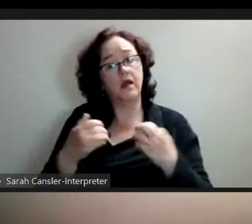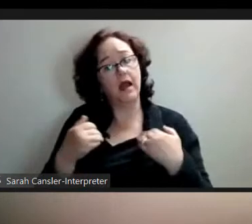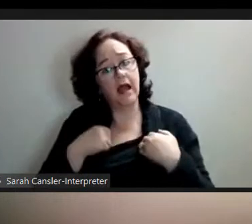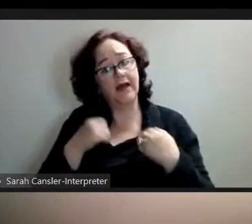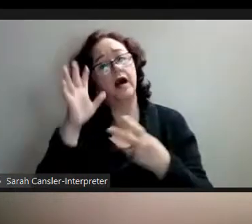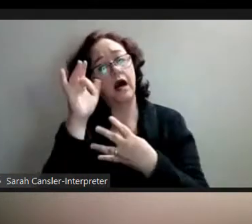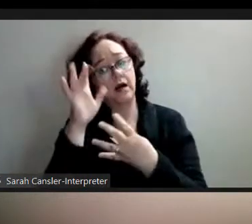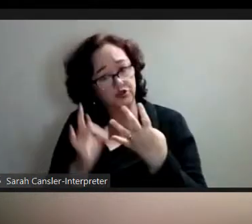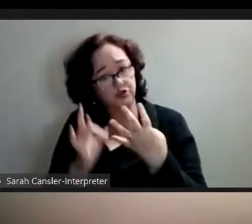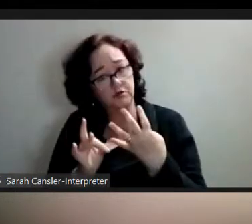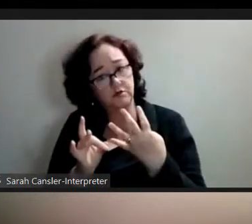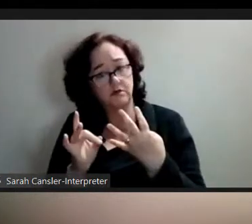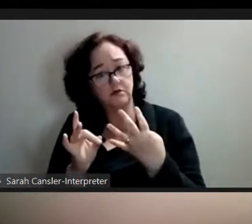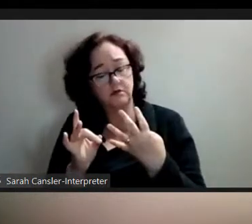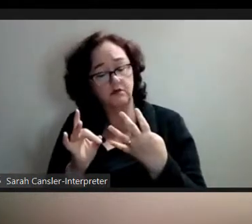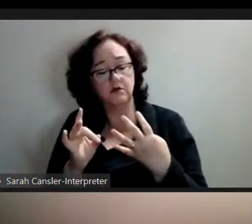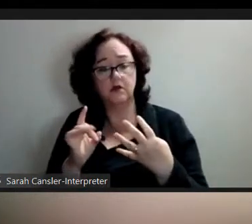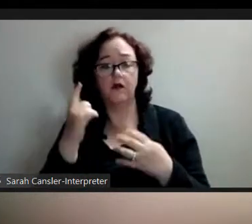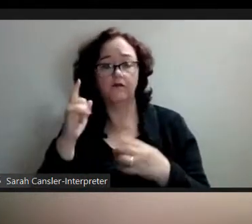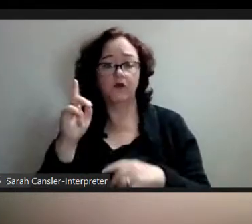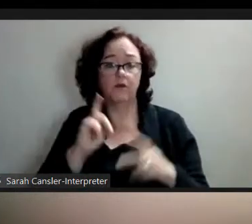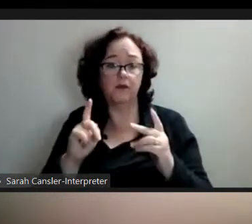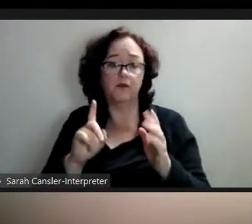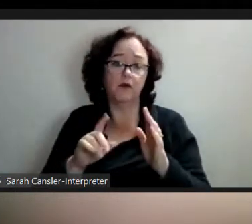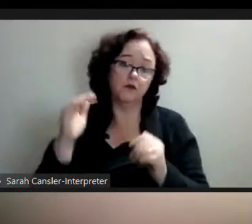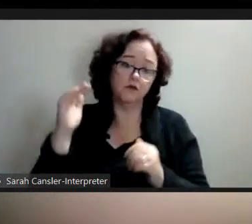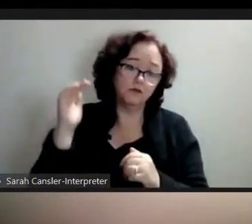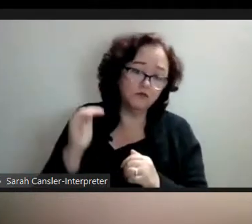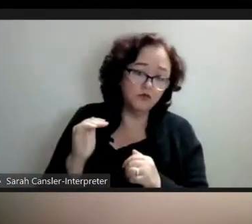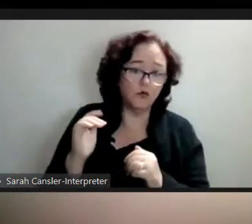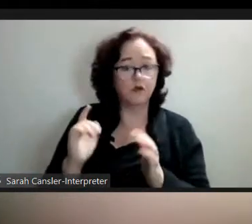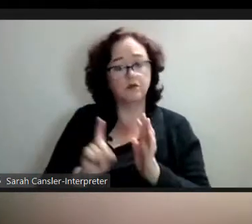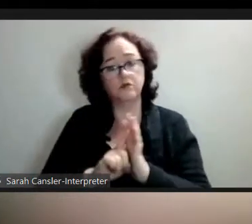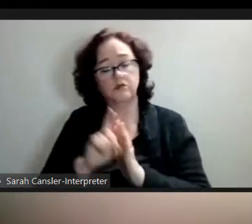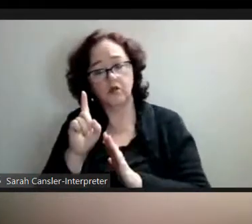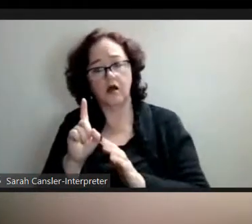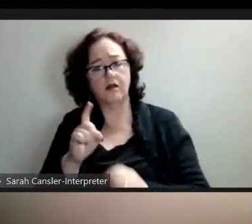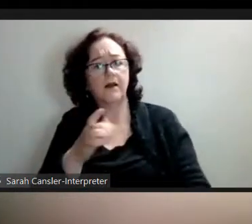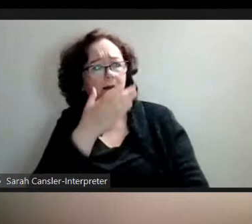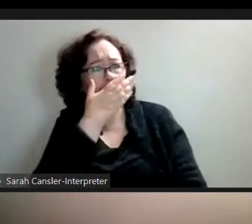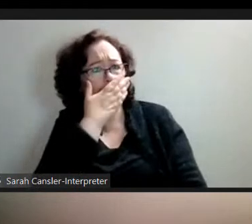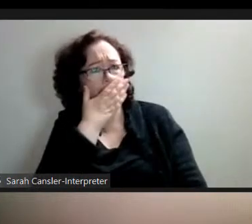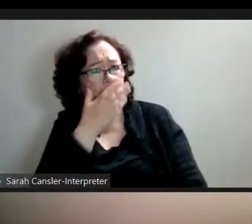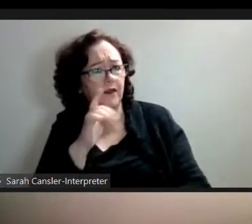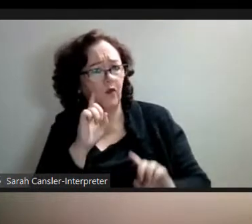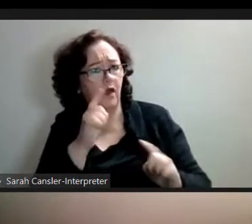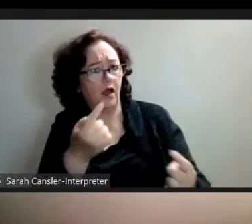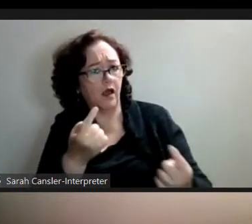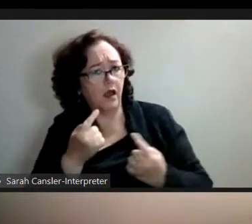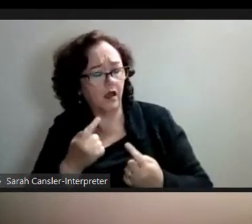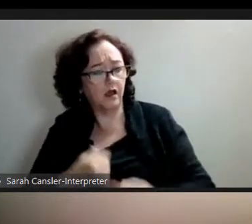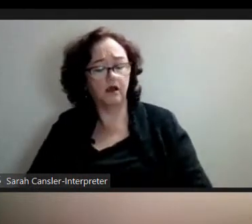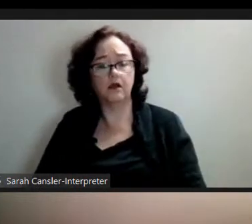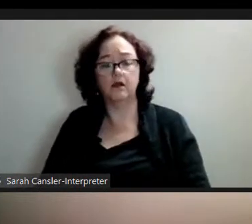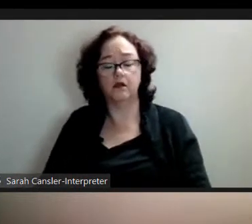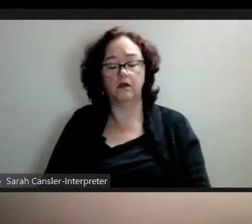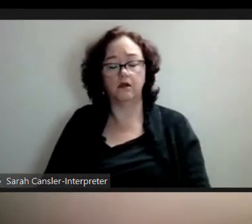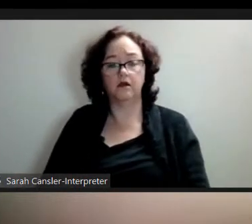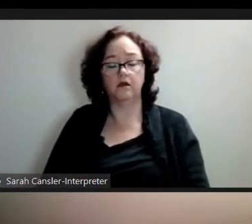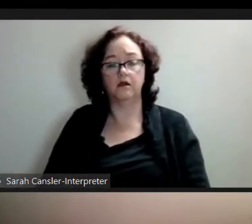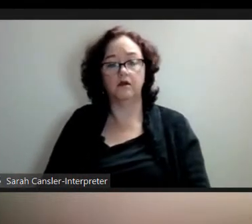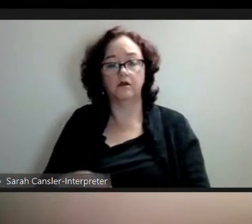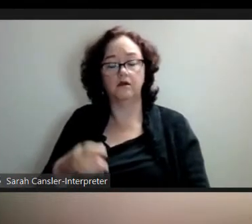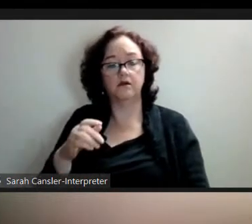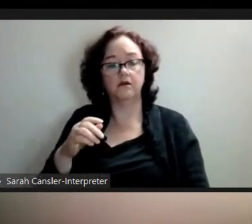for people of various heights. Thank you so much for answering that. I completely missed the vinyl grab straps